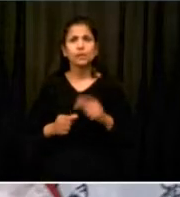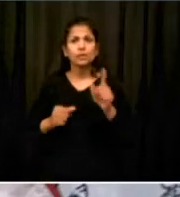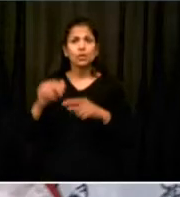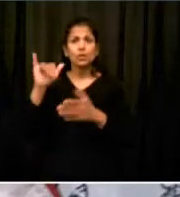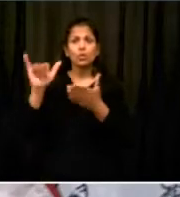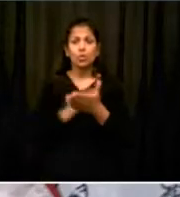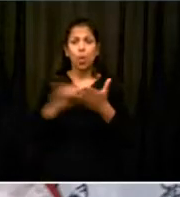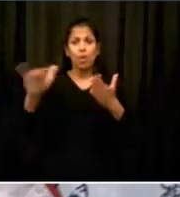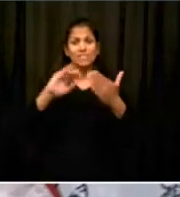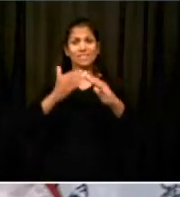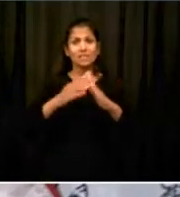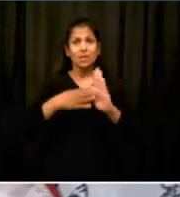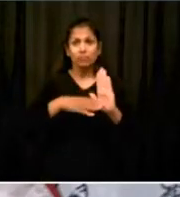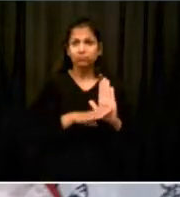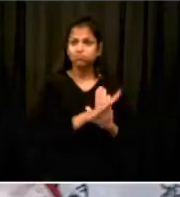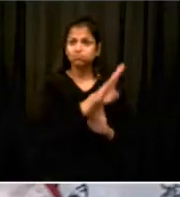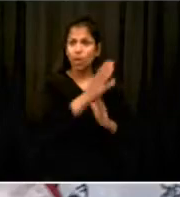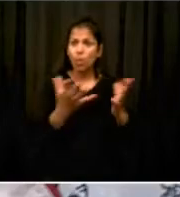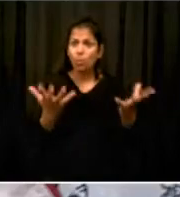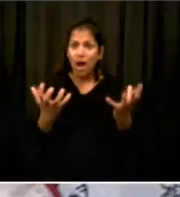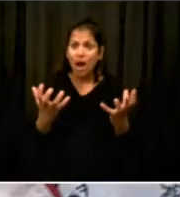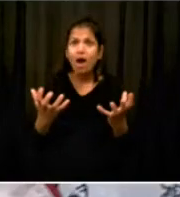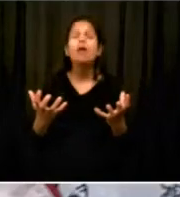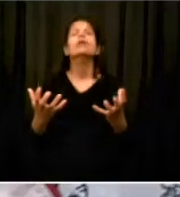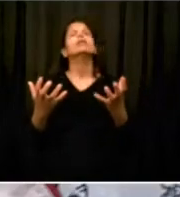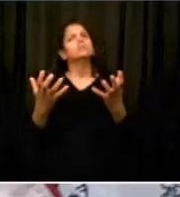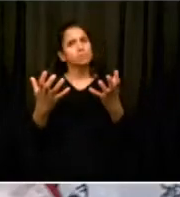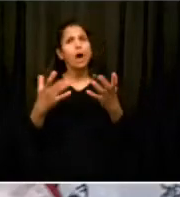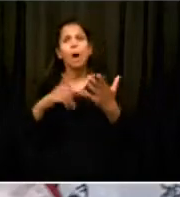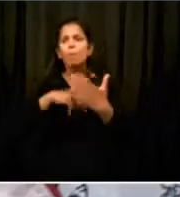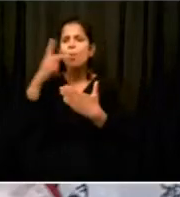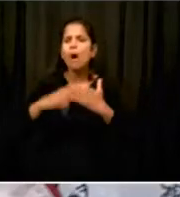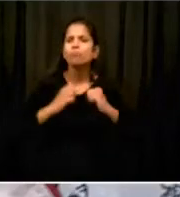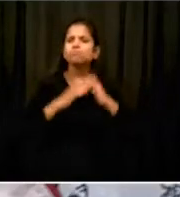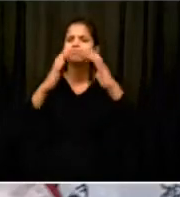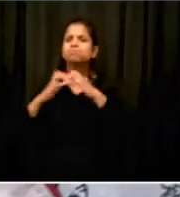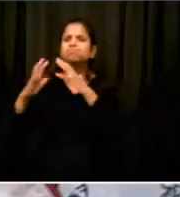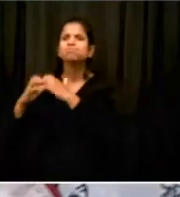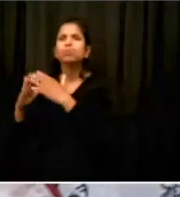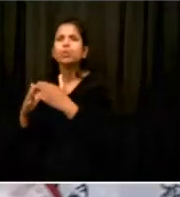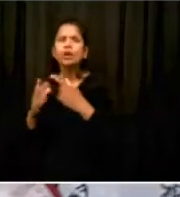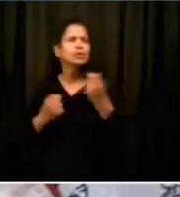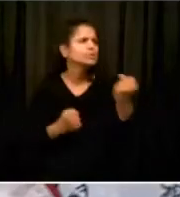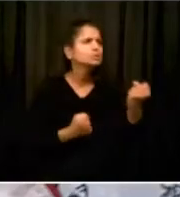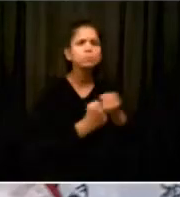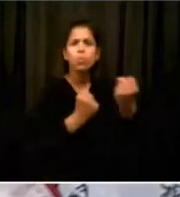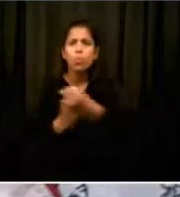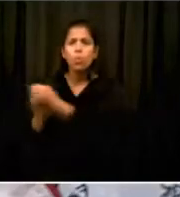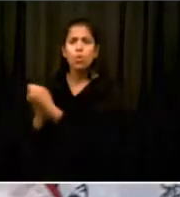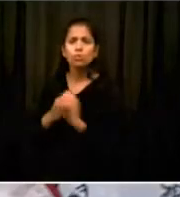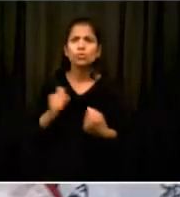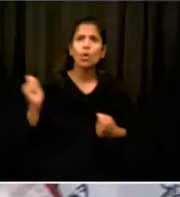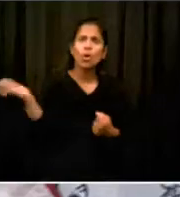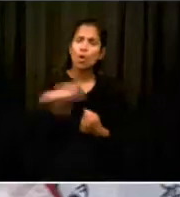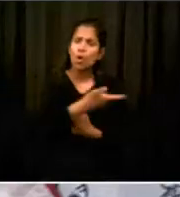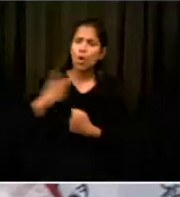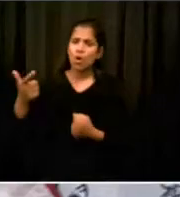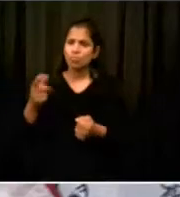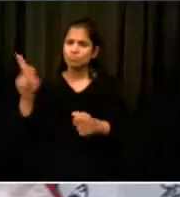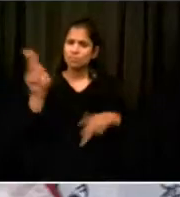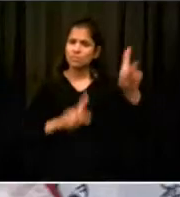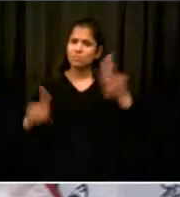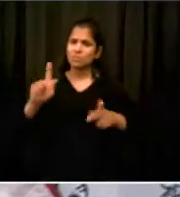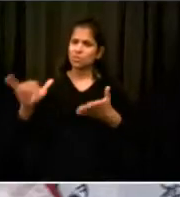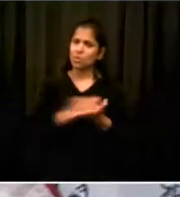those few minutes to make sure your household is fully registered in the census and get other people in your life to do the same. It makes a huge difference,